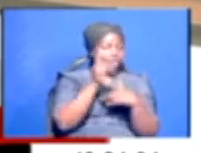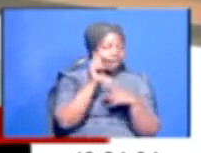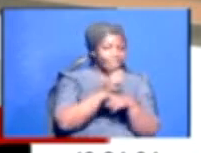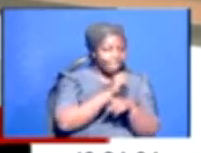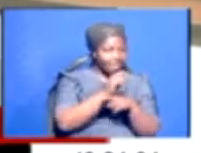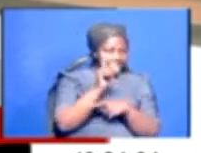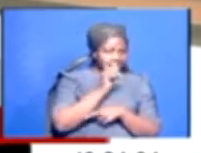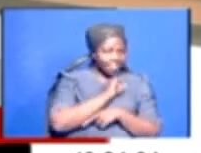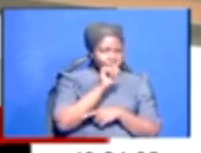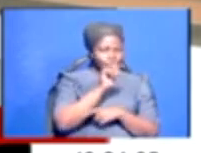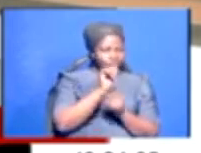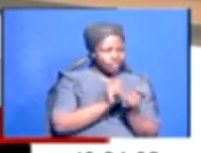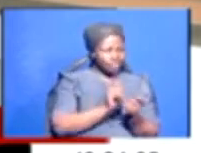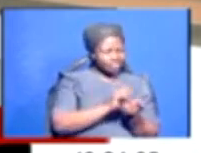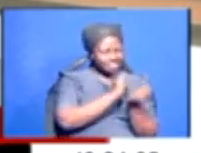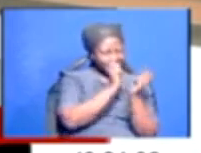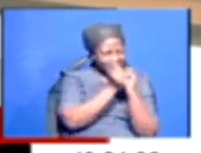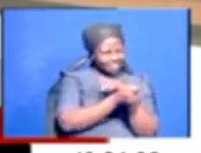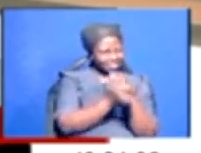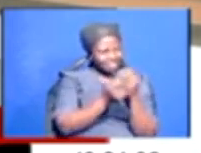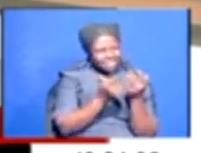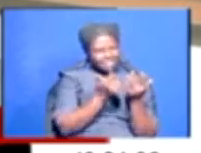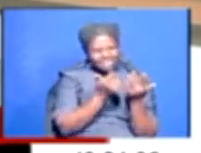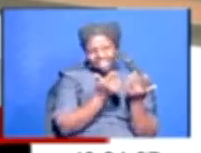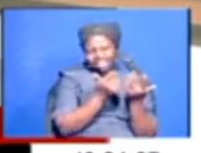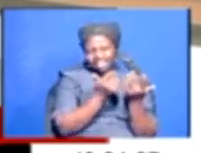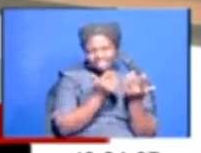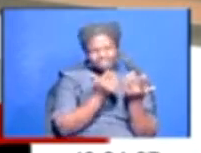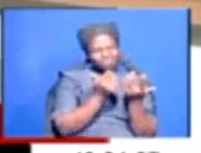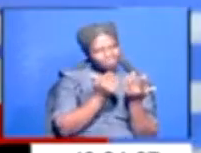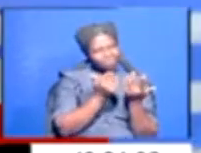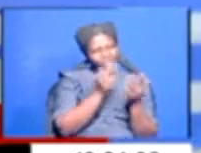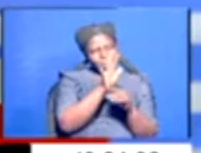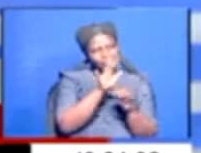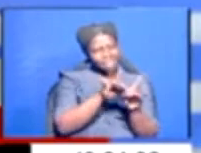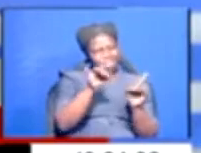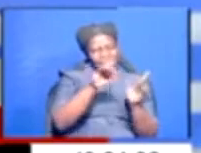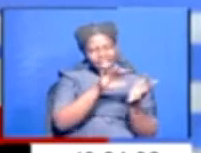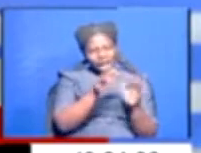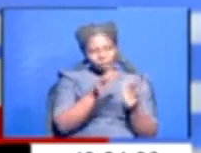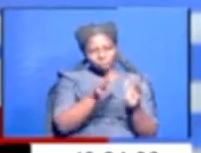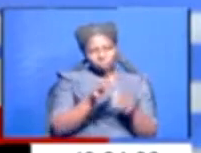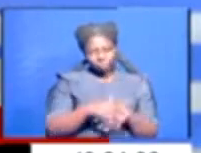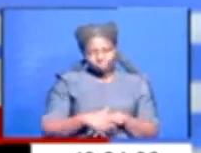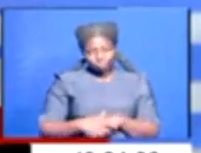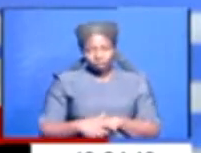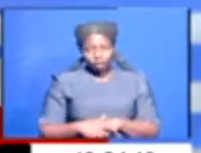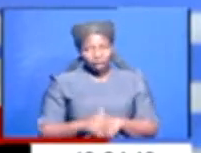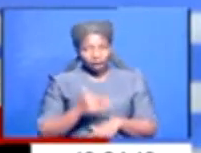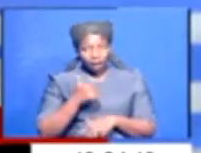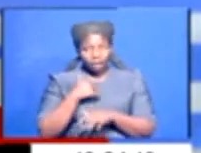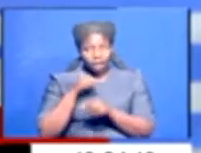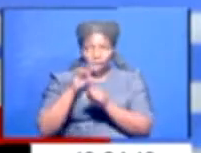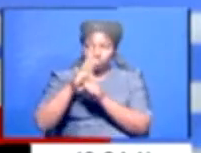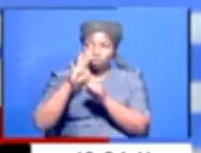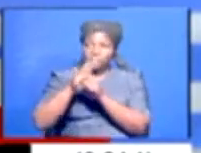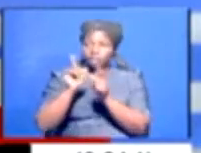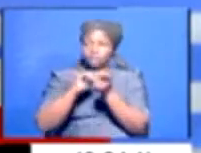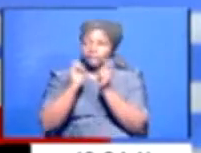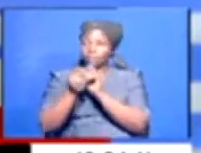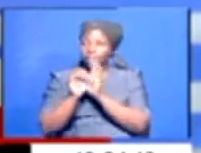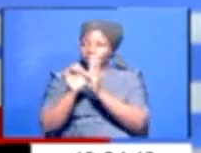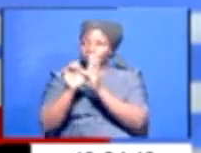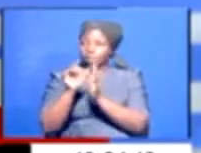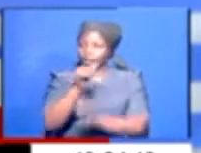how much of a change has there been in the distances that you are recording now? It's much. Like the other week,